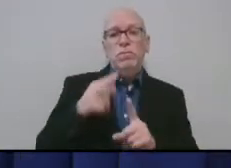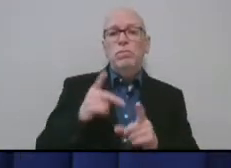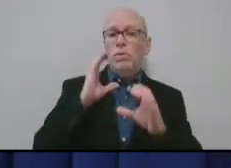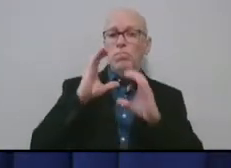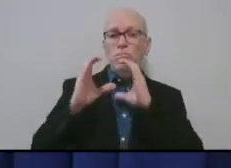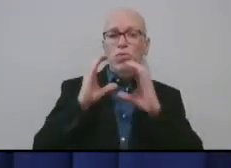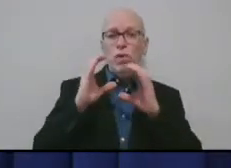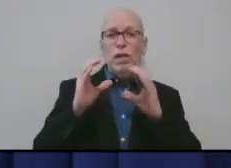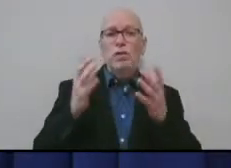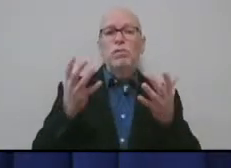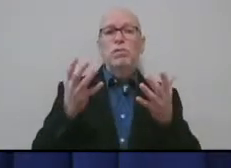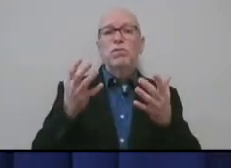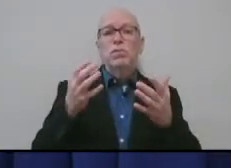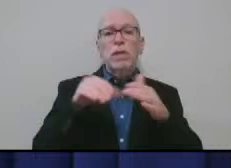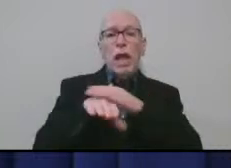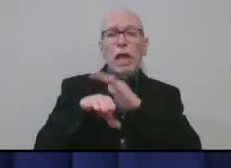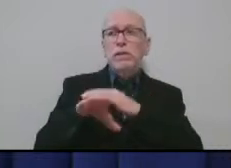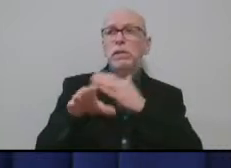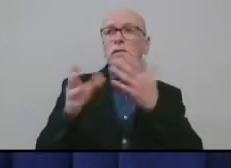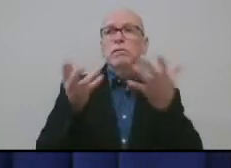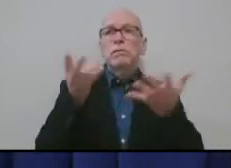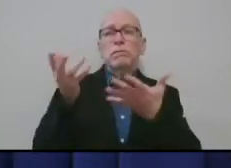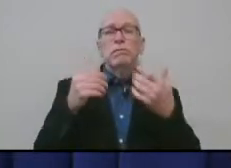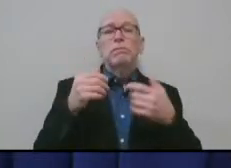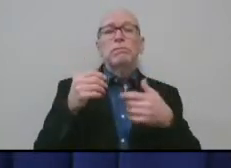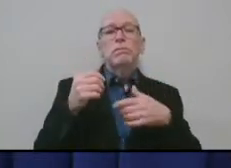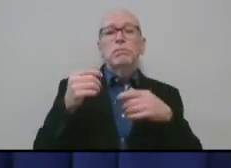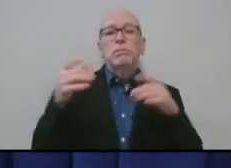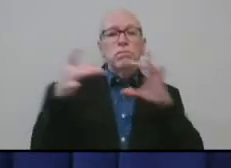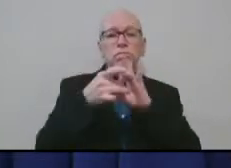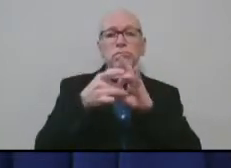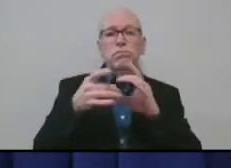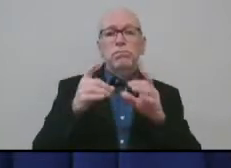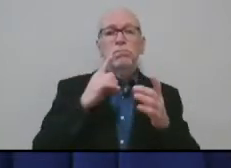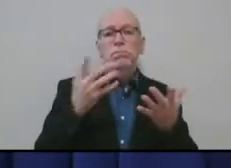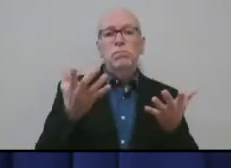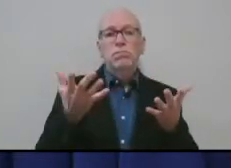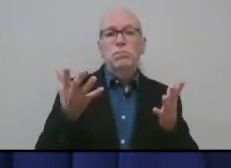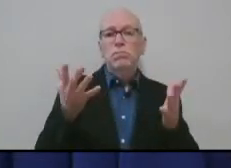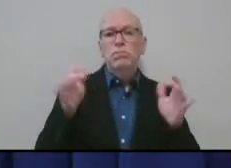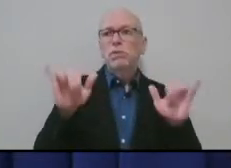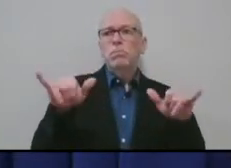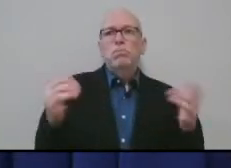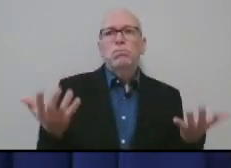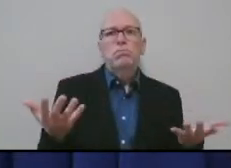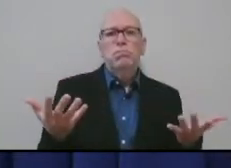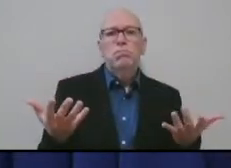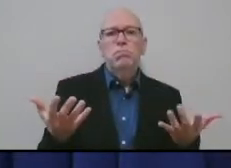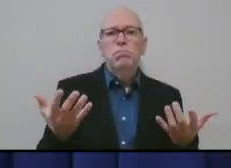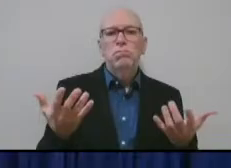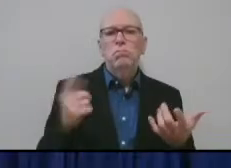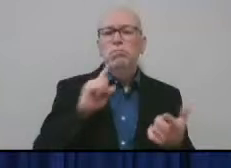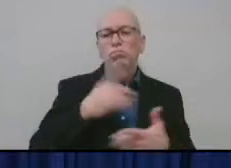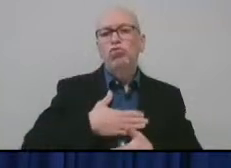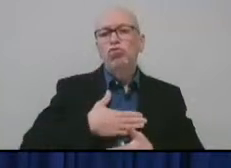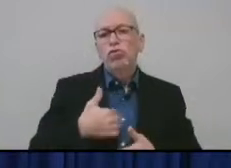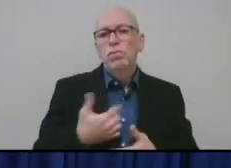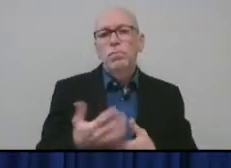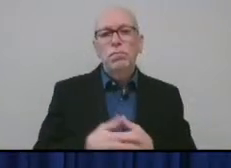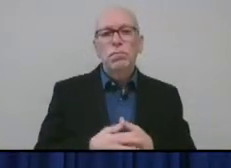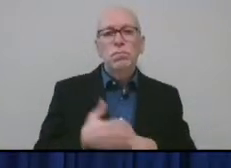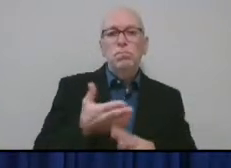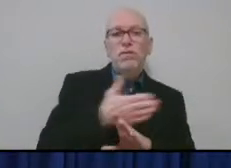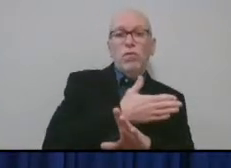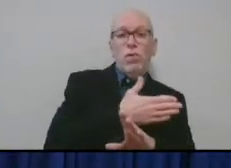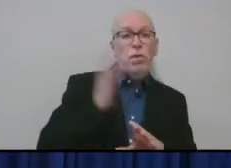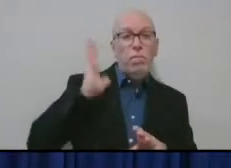communication, the access, the connectivity is the same, and it's appreciated before and in the